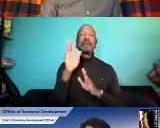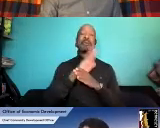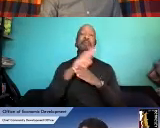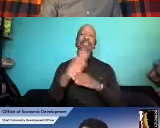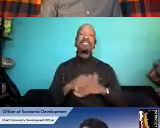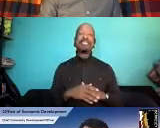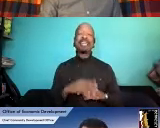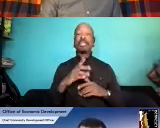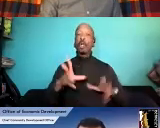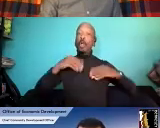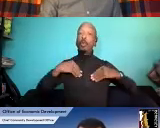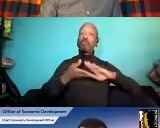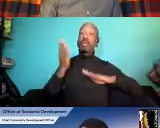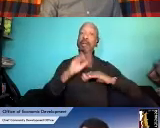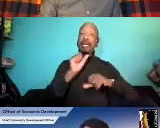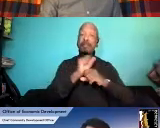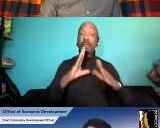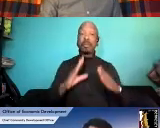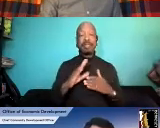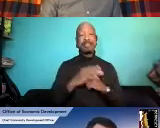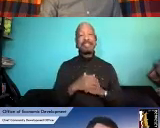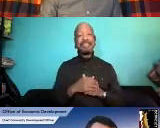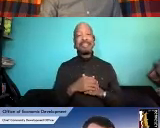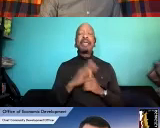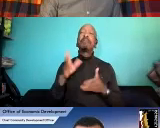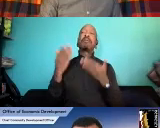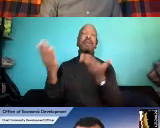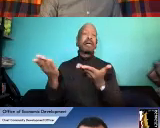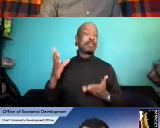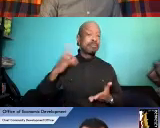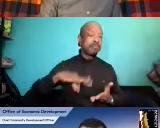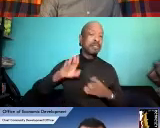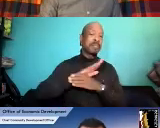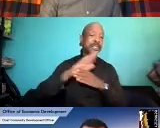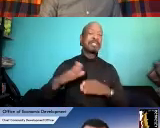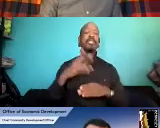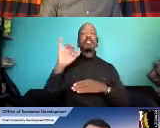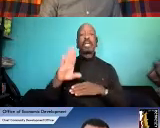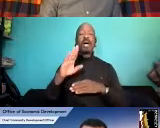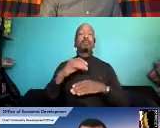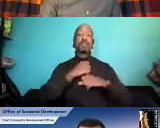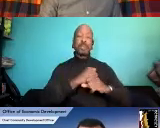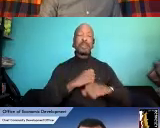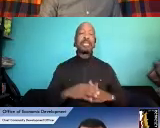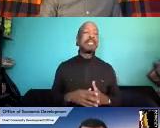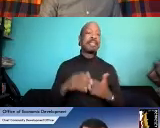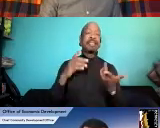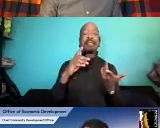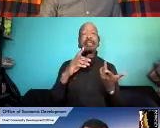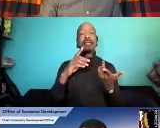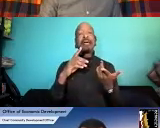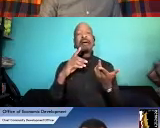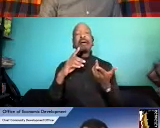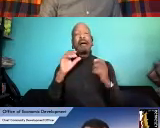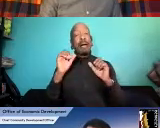by employees often provide higher wages, benefits, professional development, job security, upward mobility for low and moderate income people.